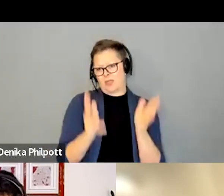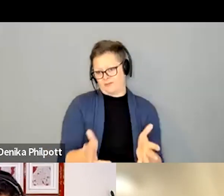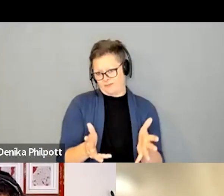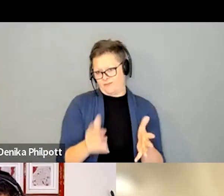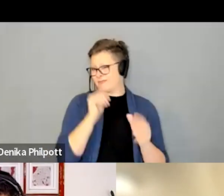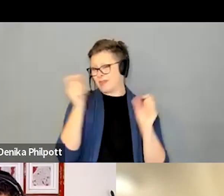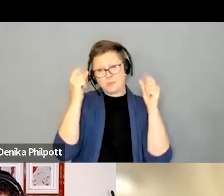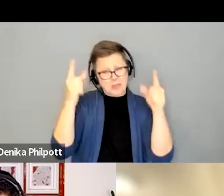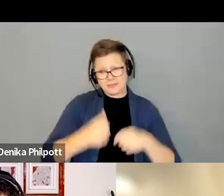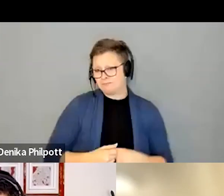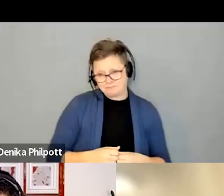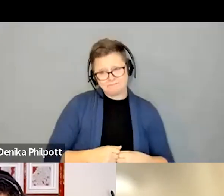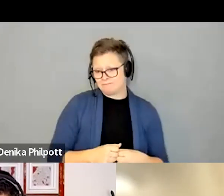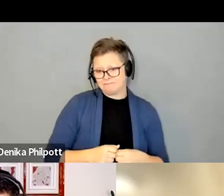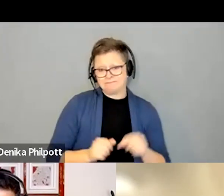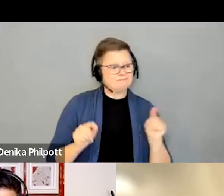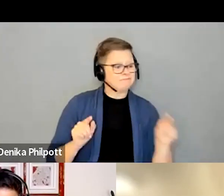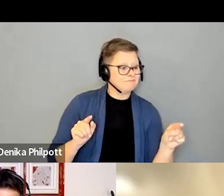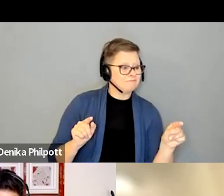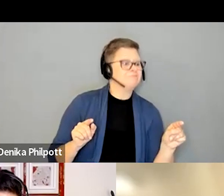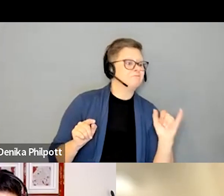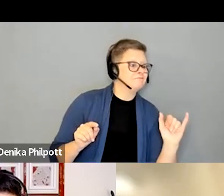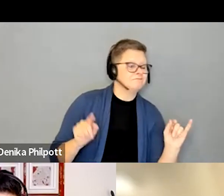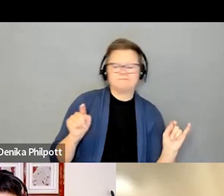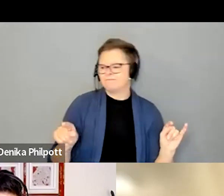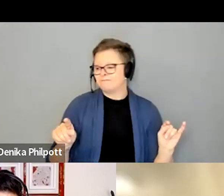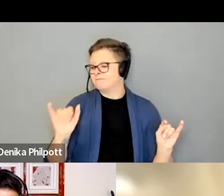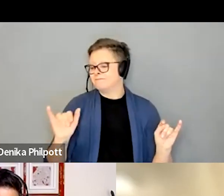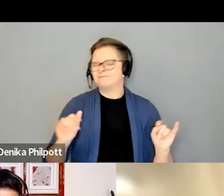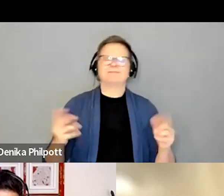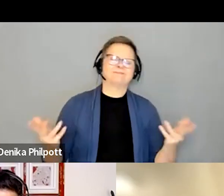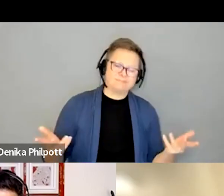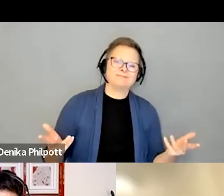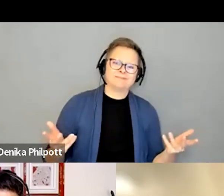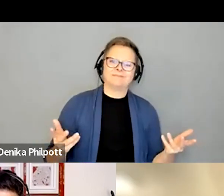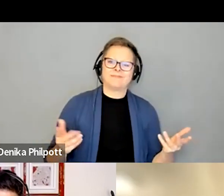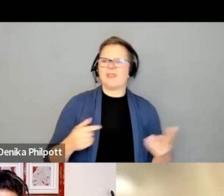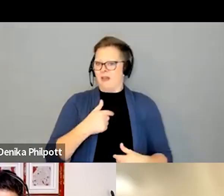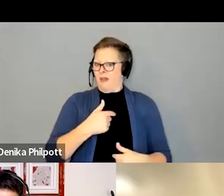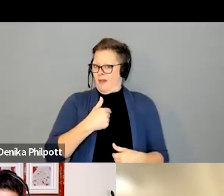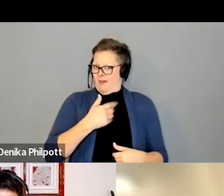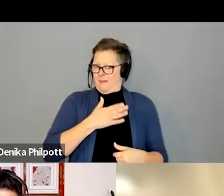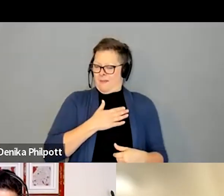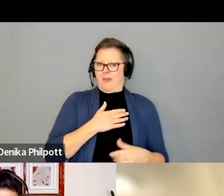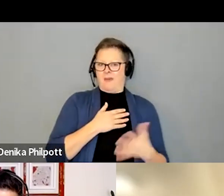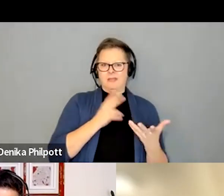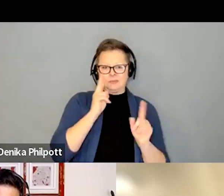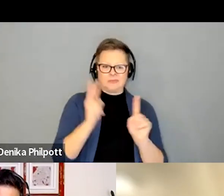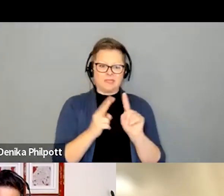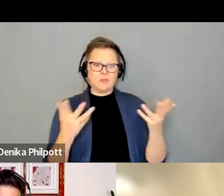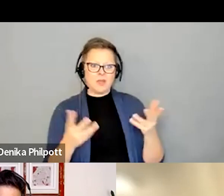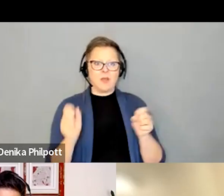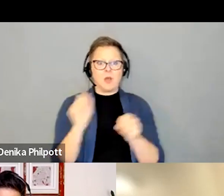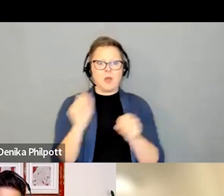think that if, in my opinion, it would stem from, you know, the perception that workers with disabilities are